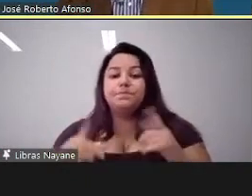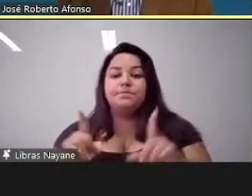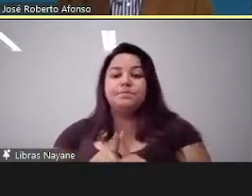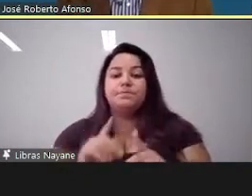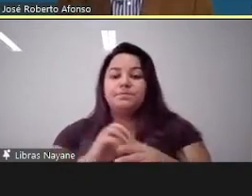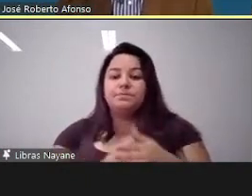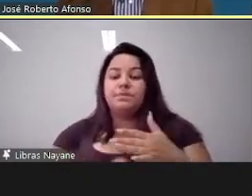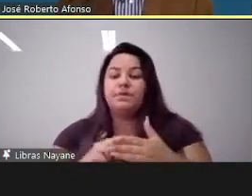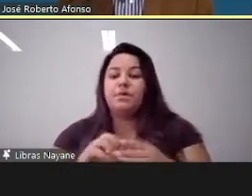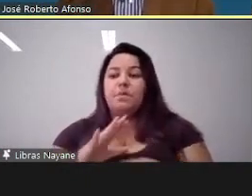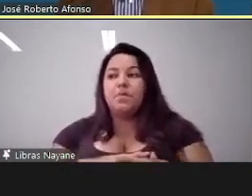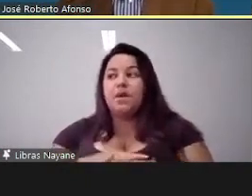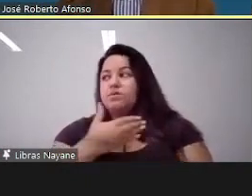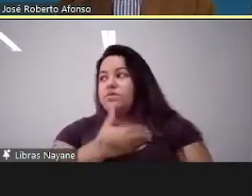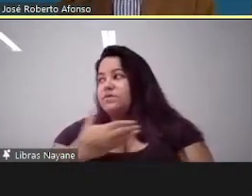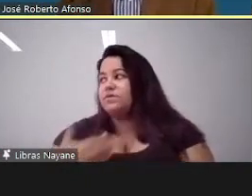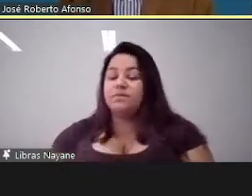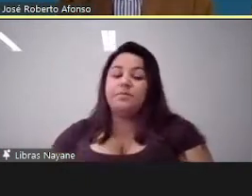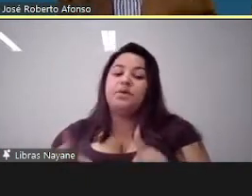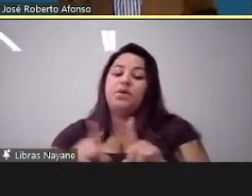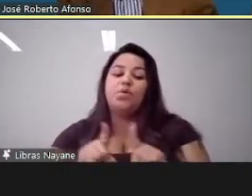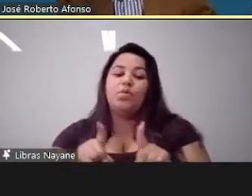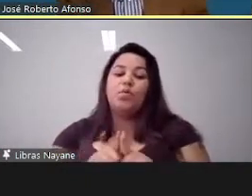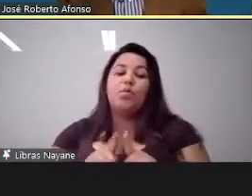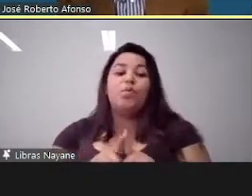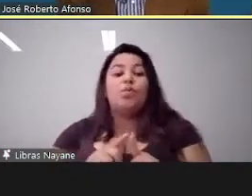So with less